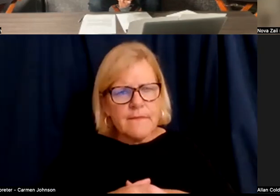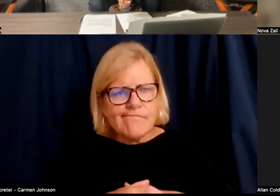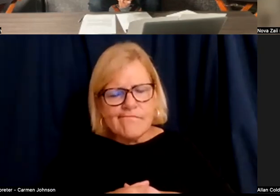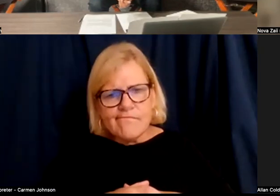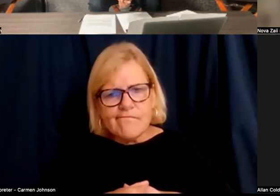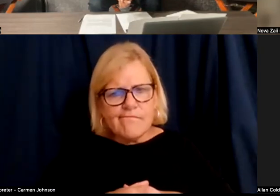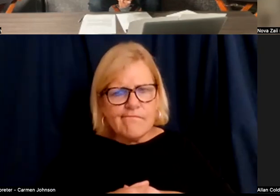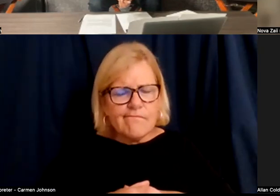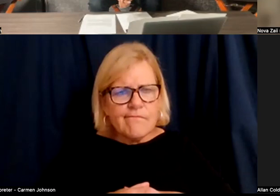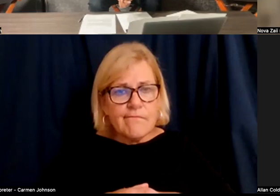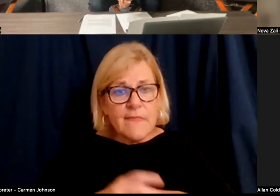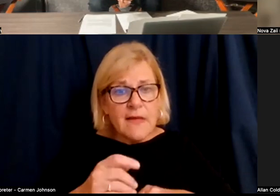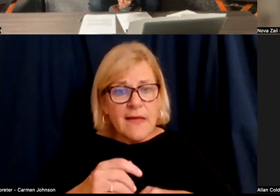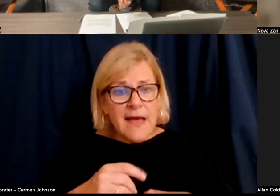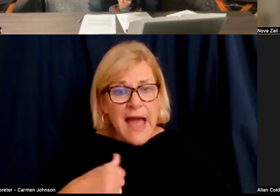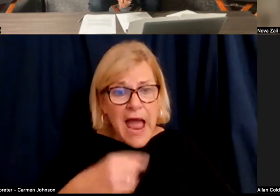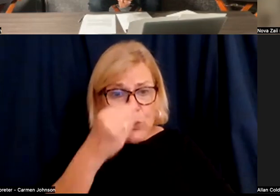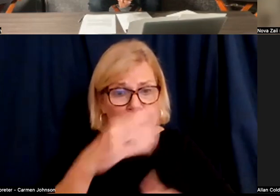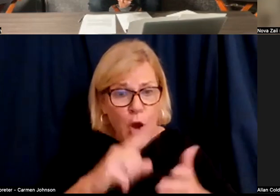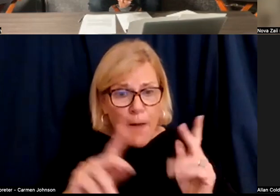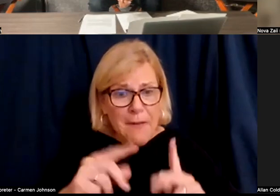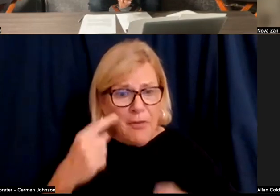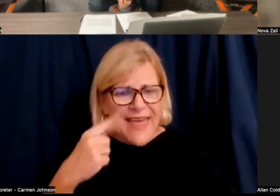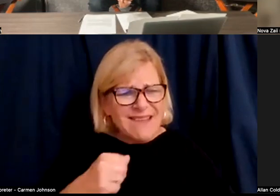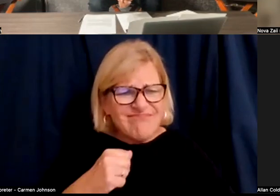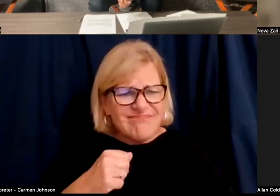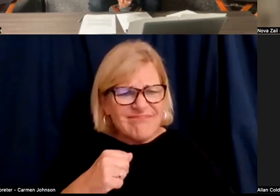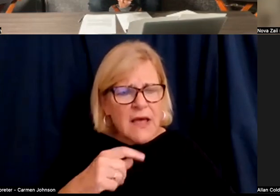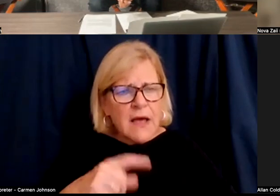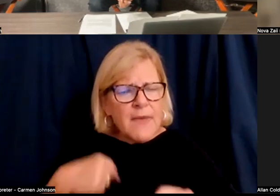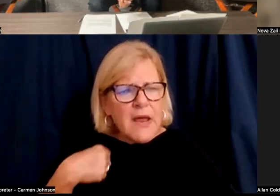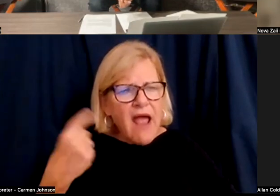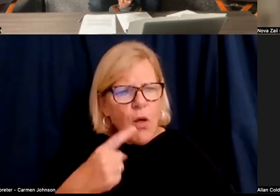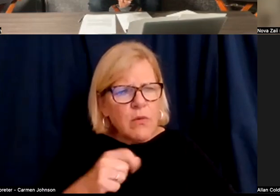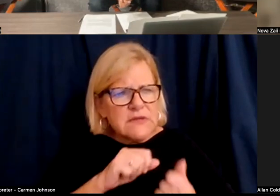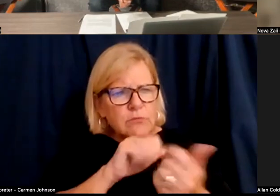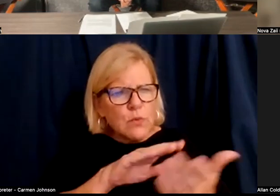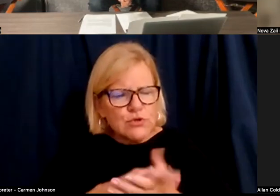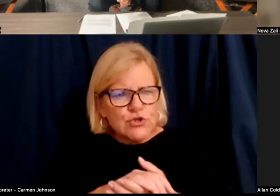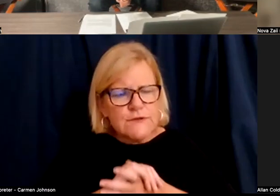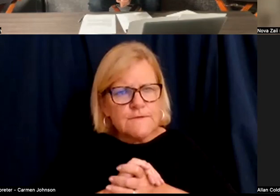that I don't care what people think, but the way I've always approached